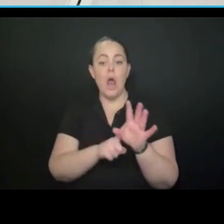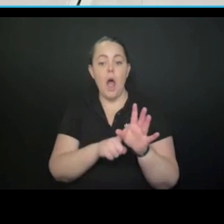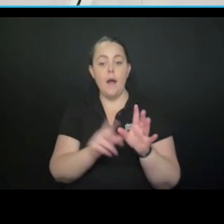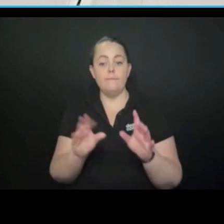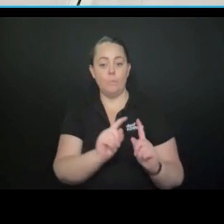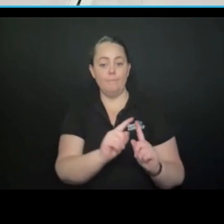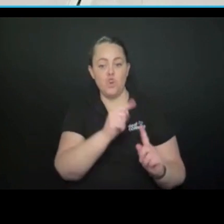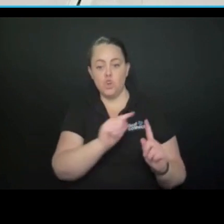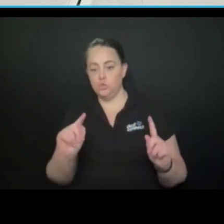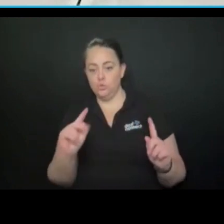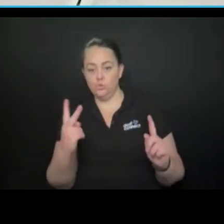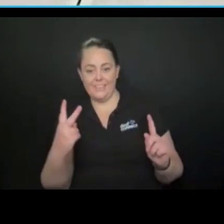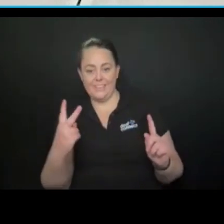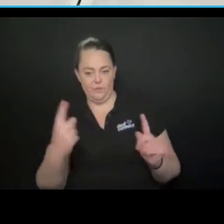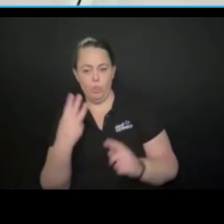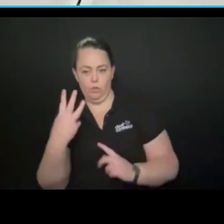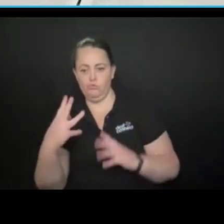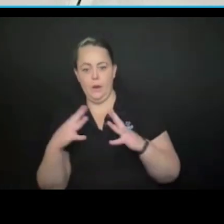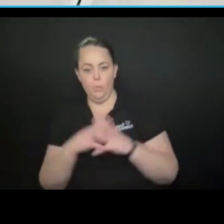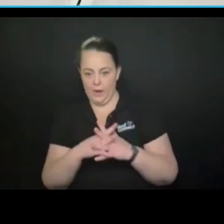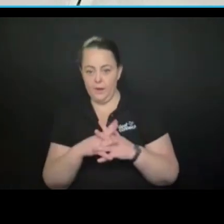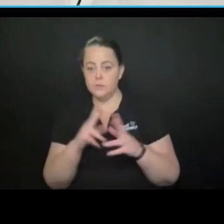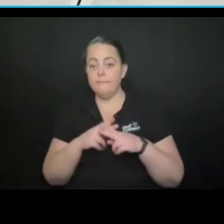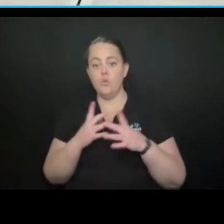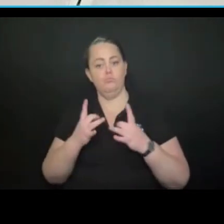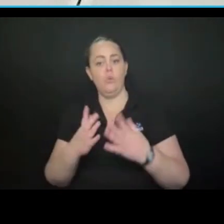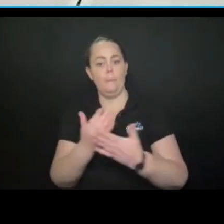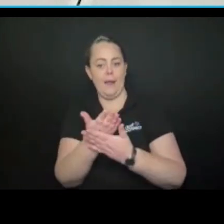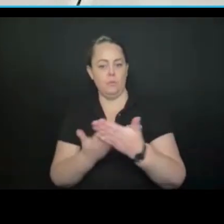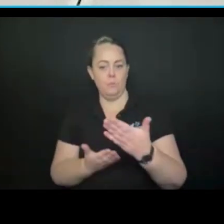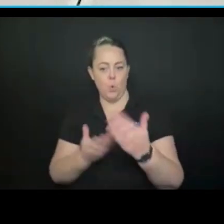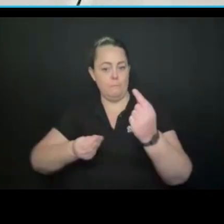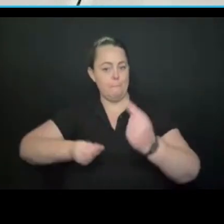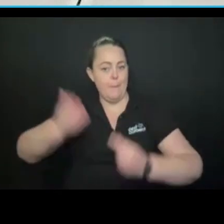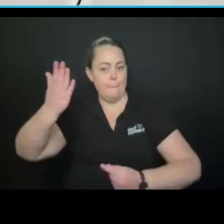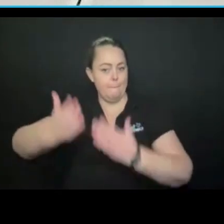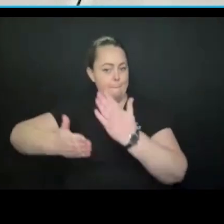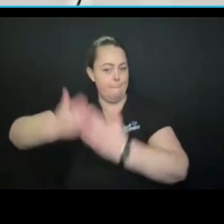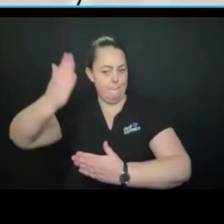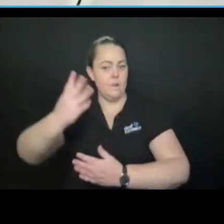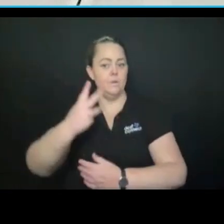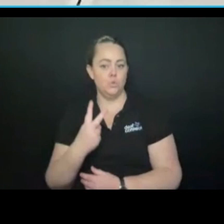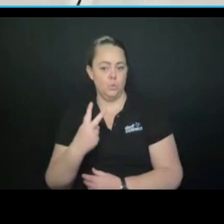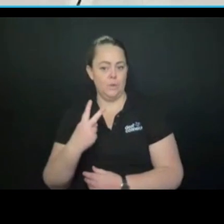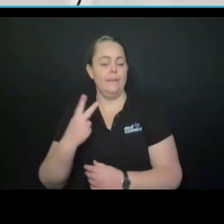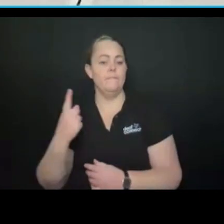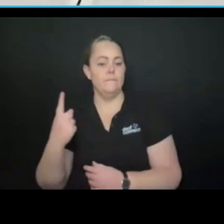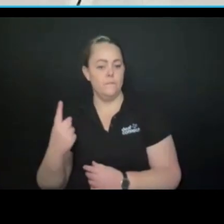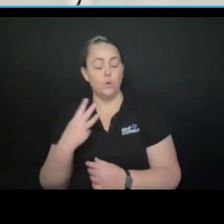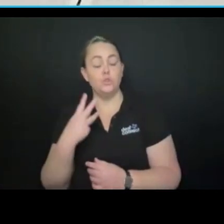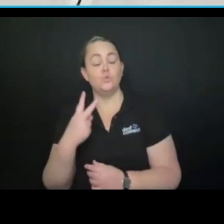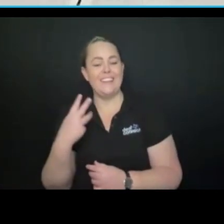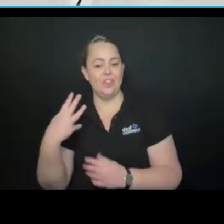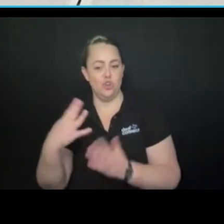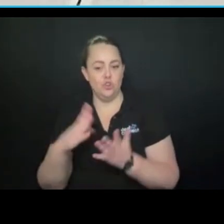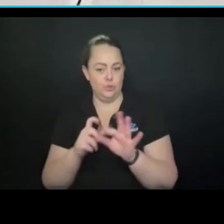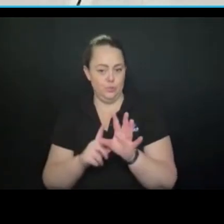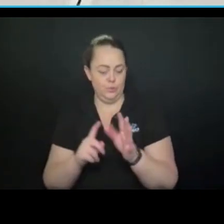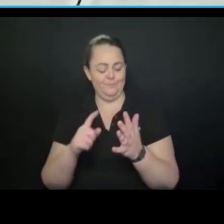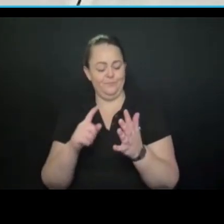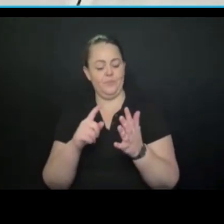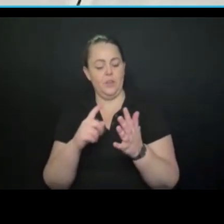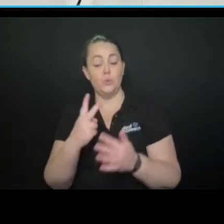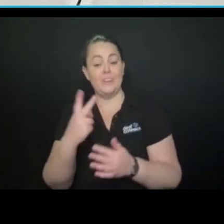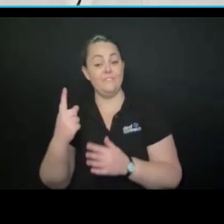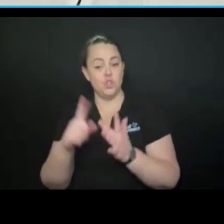We'll now take a closer look at the new quality indicators. And I should call out that there's a QR code on your screen now, which you can use, and